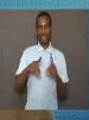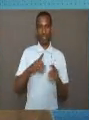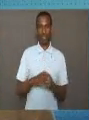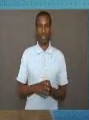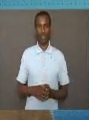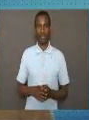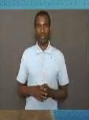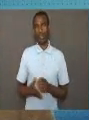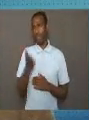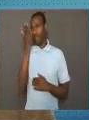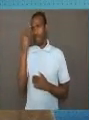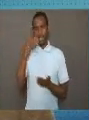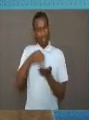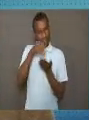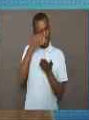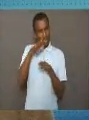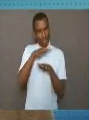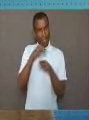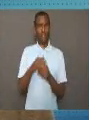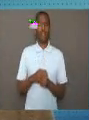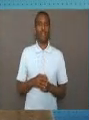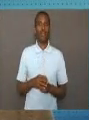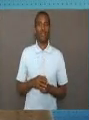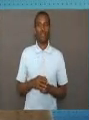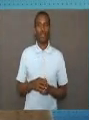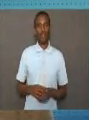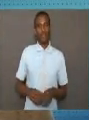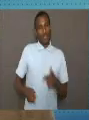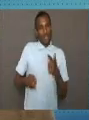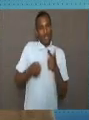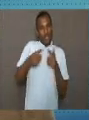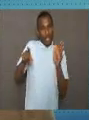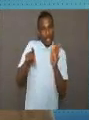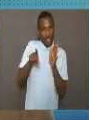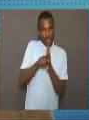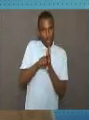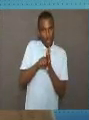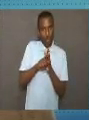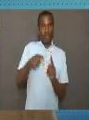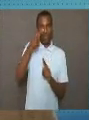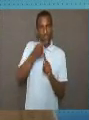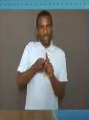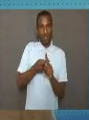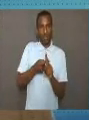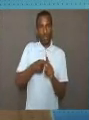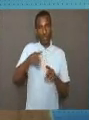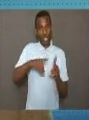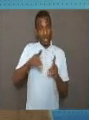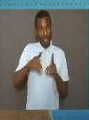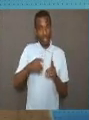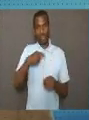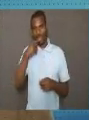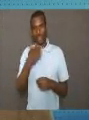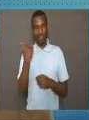In our previous lesson, we discussed the second law of thermodynamics in